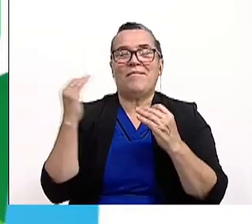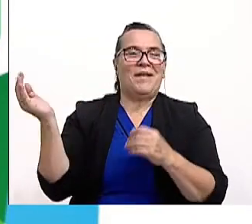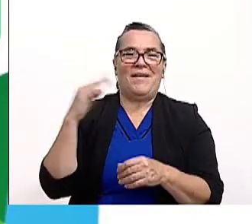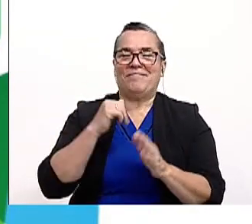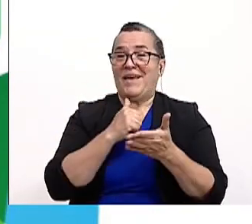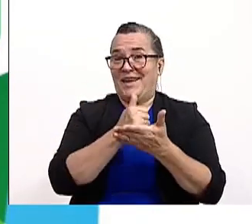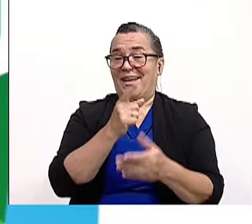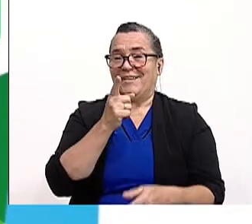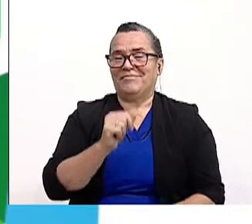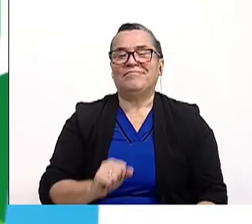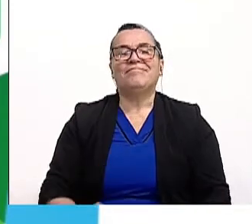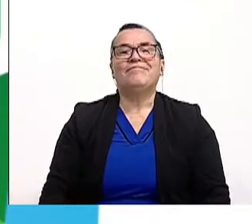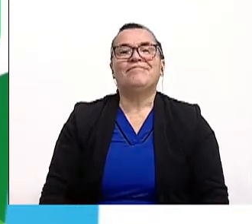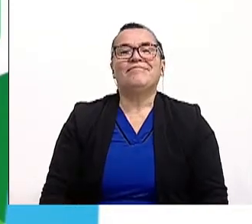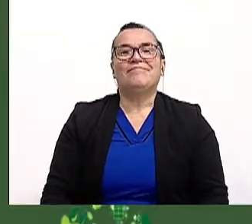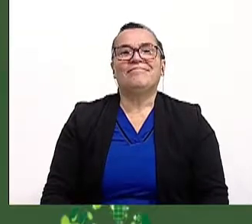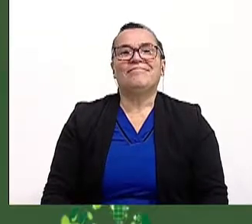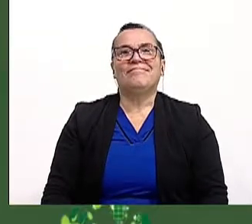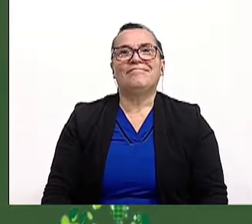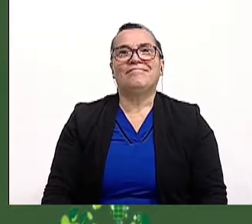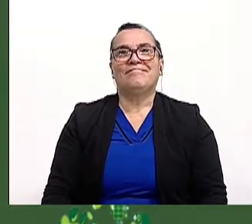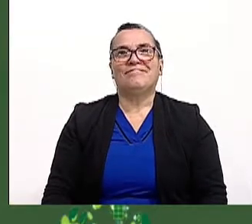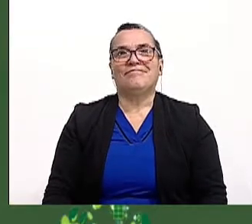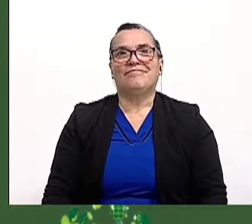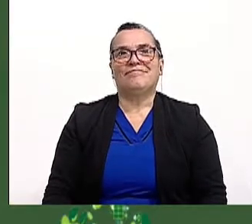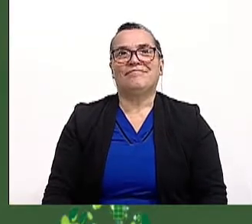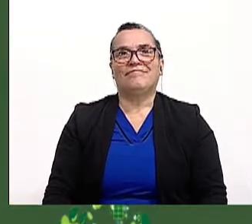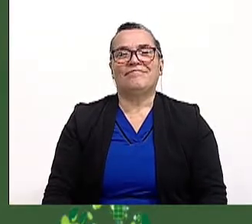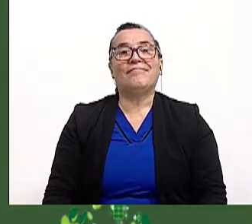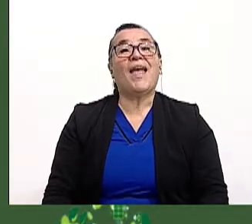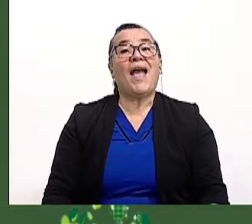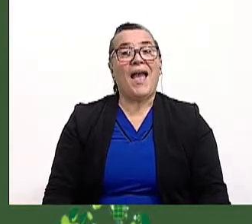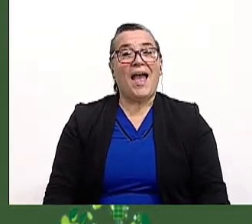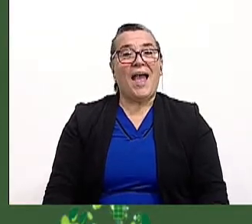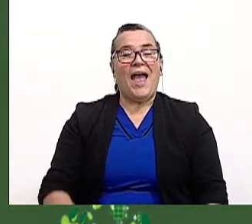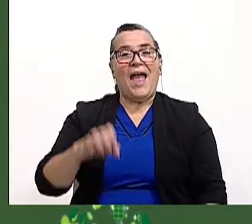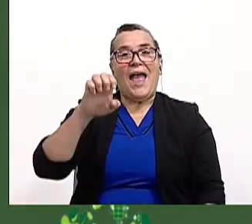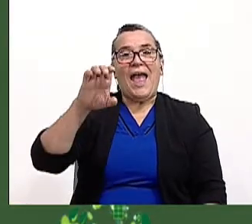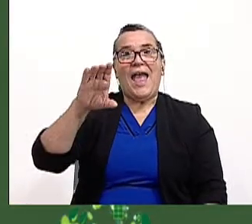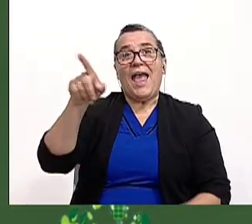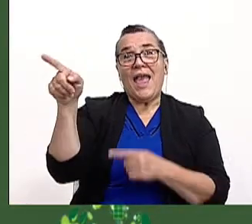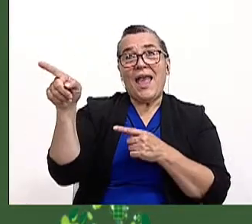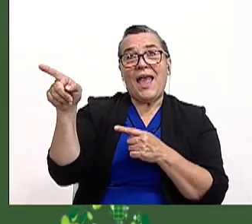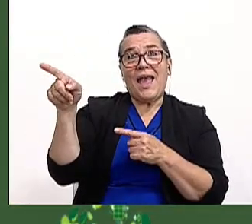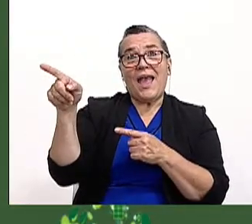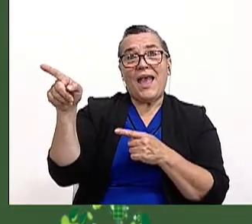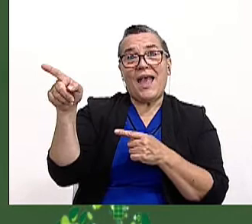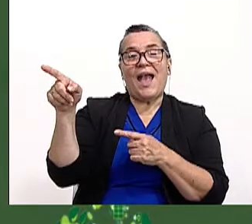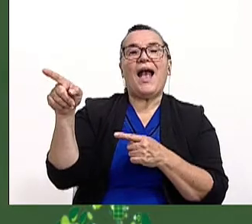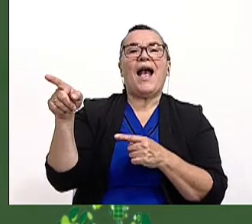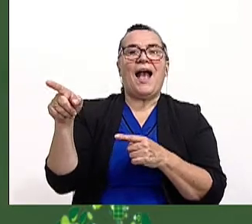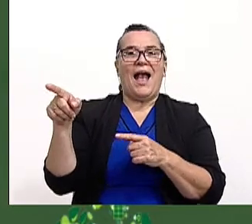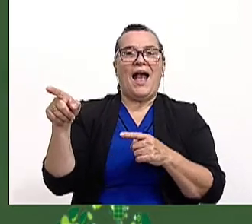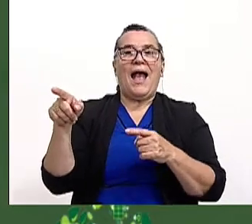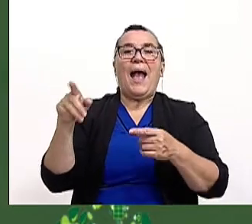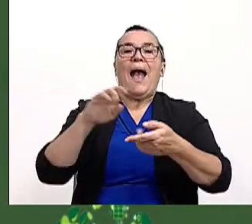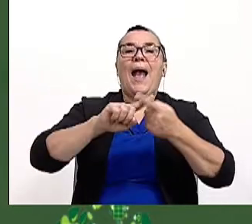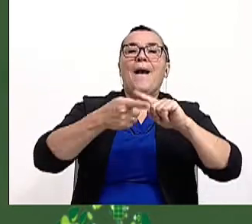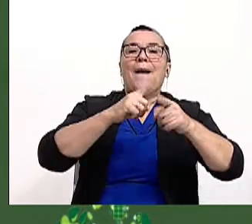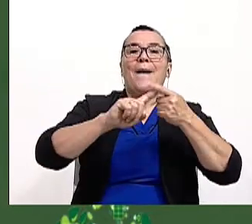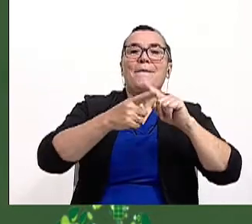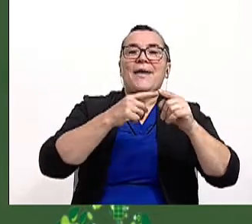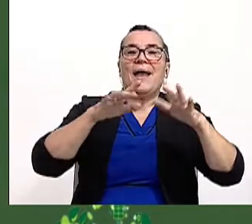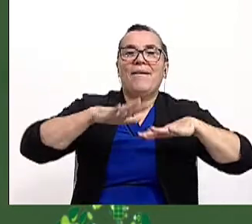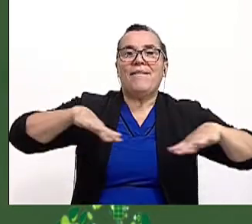you, okay? So let's begin. Okay, the first word is eco-friendly. So let's look